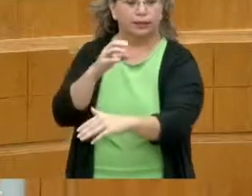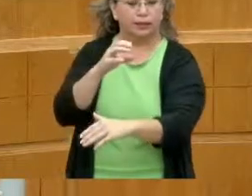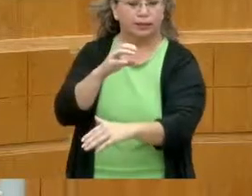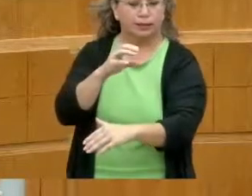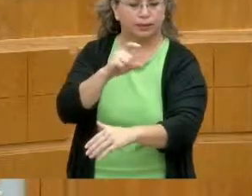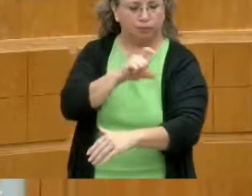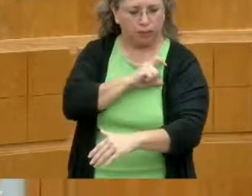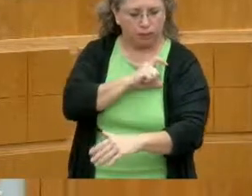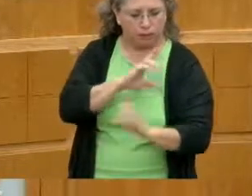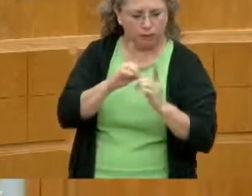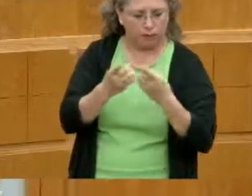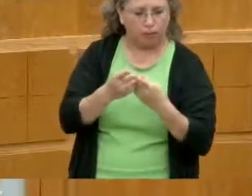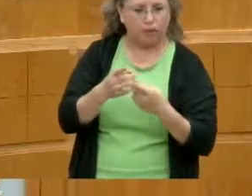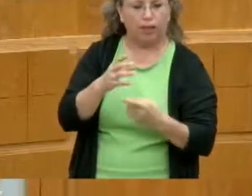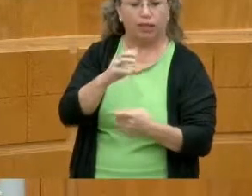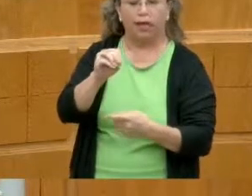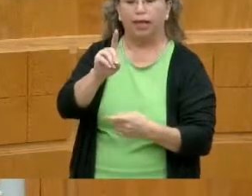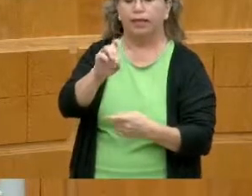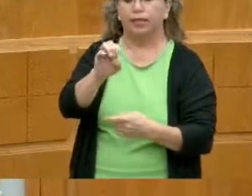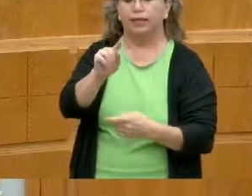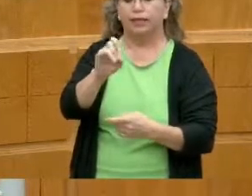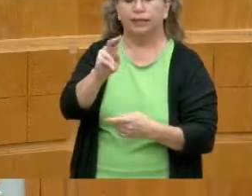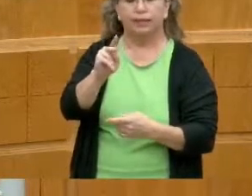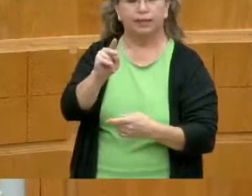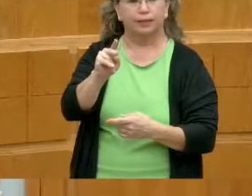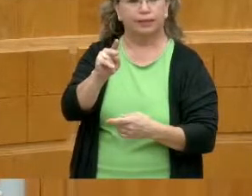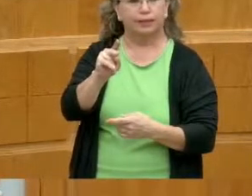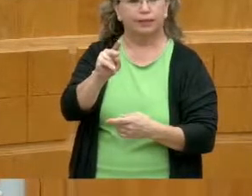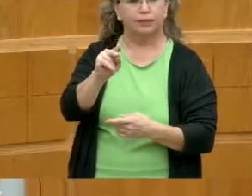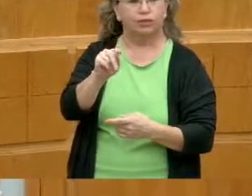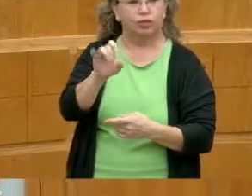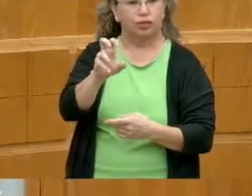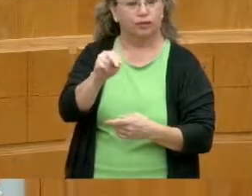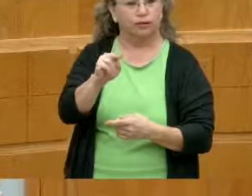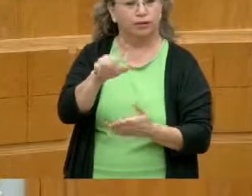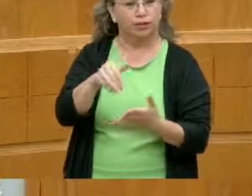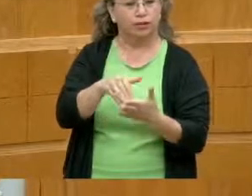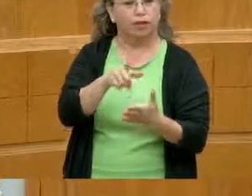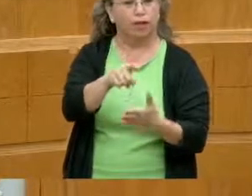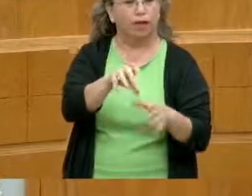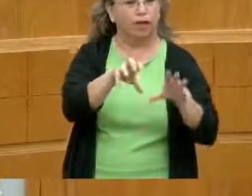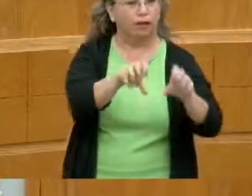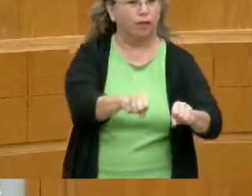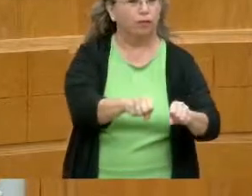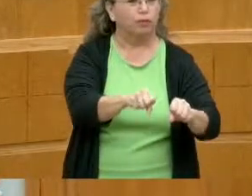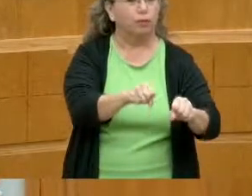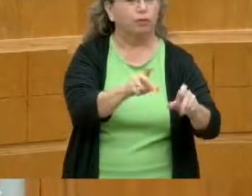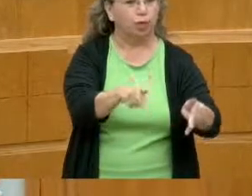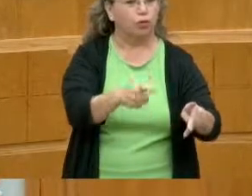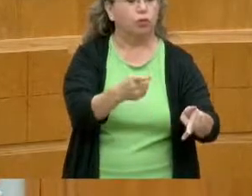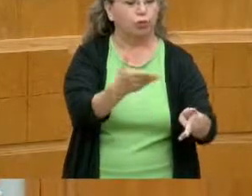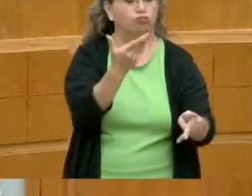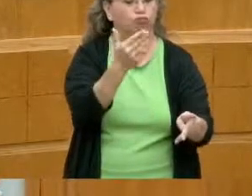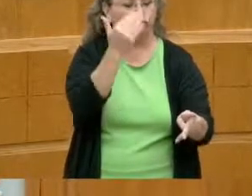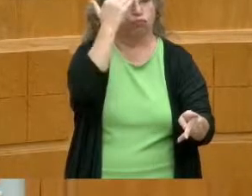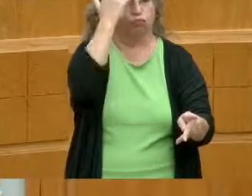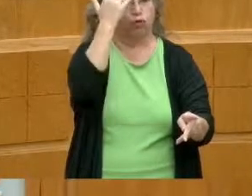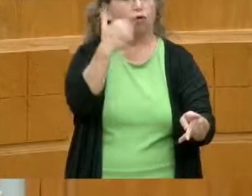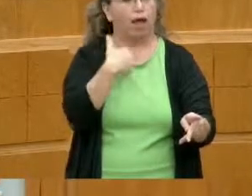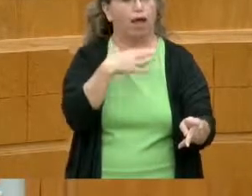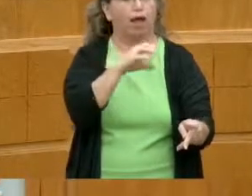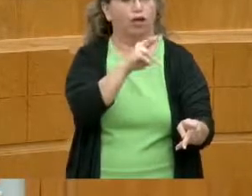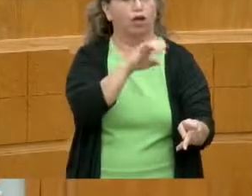they were apprehending and detaining a person that was known to have COVID, and so they're a